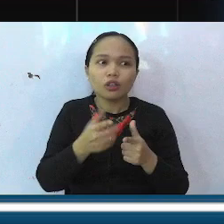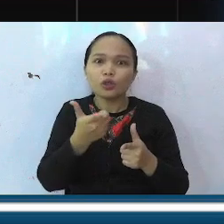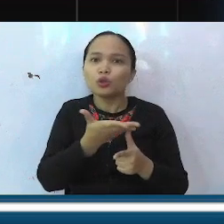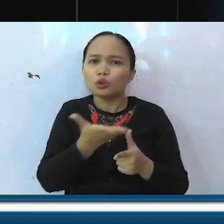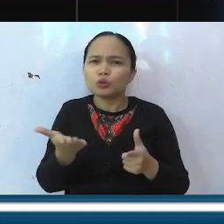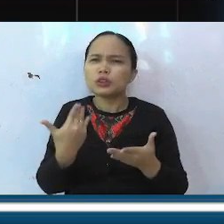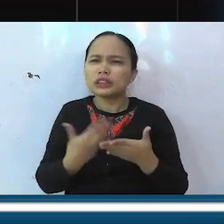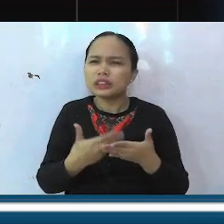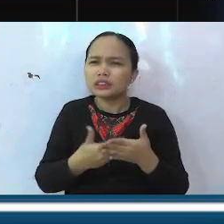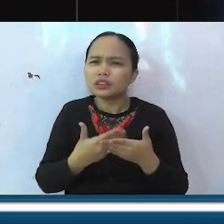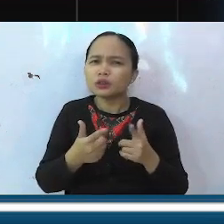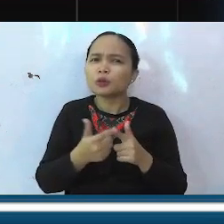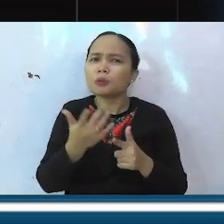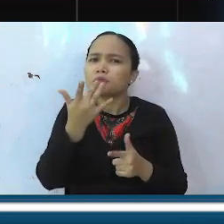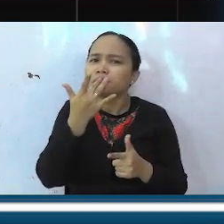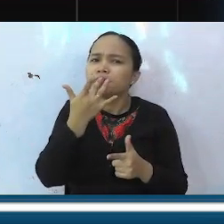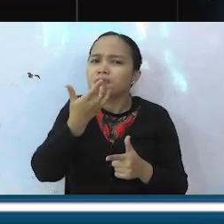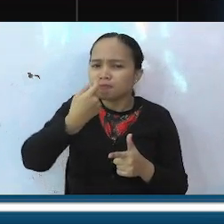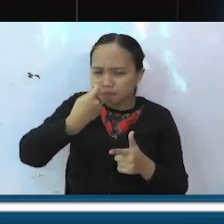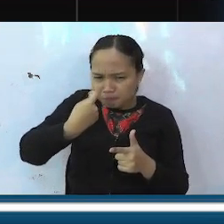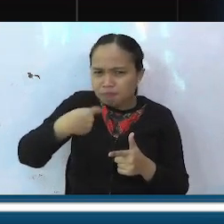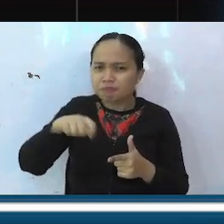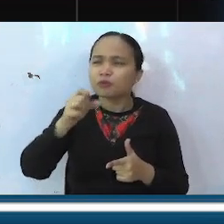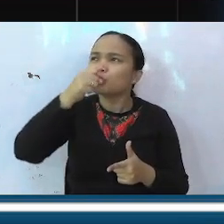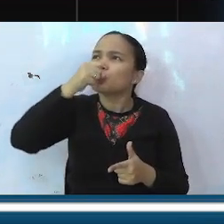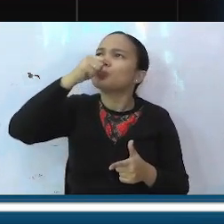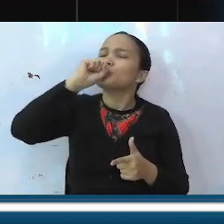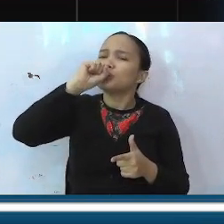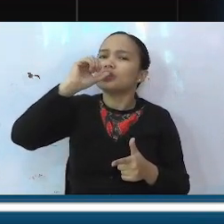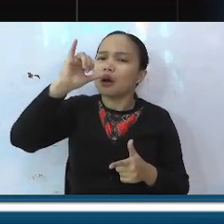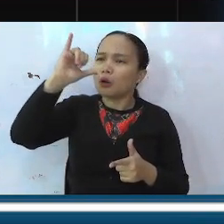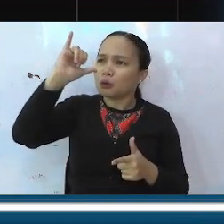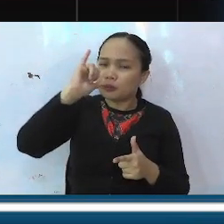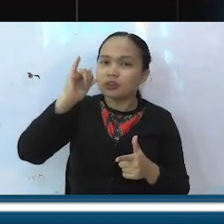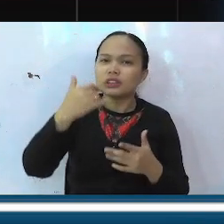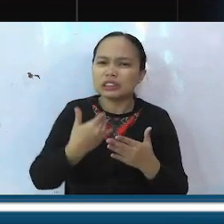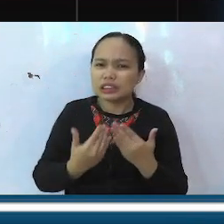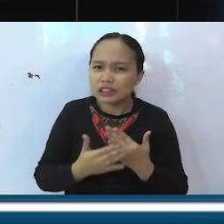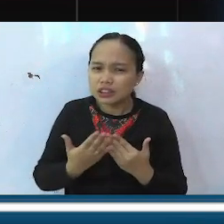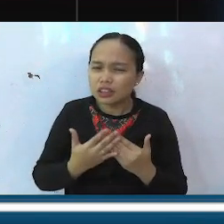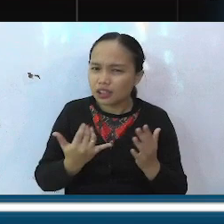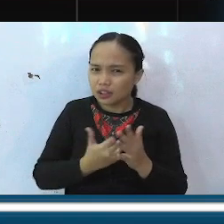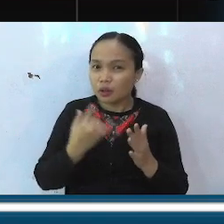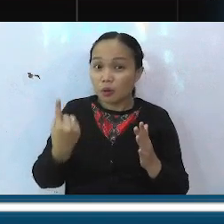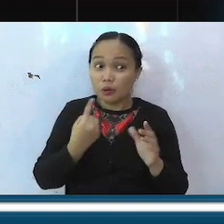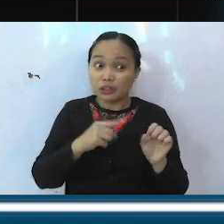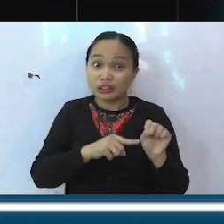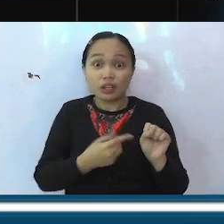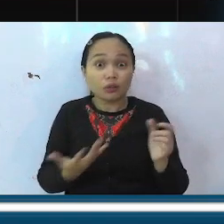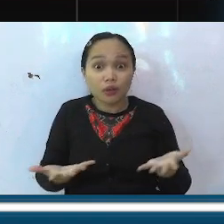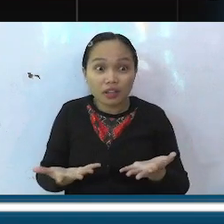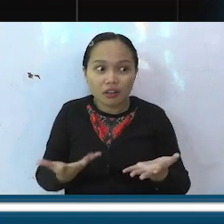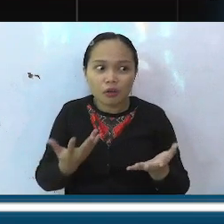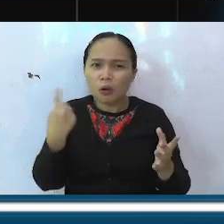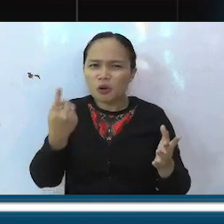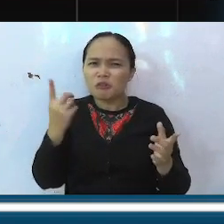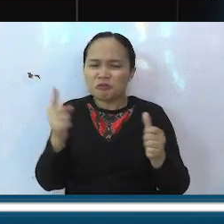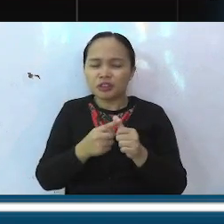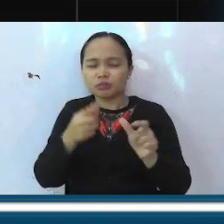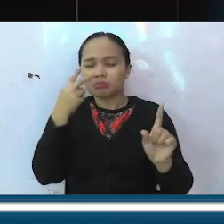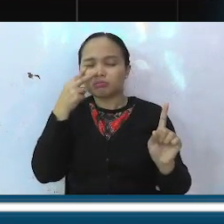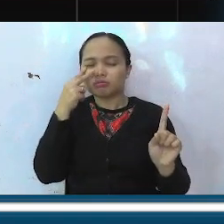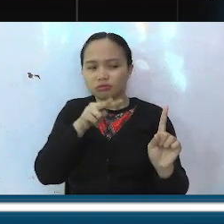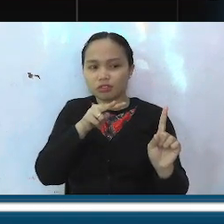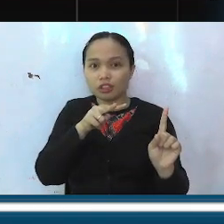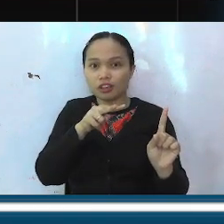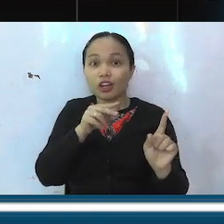Yeah, yeah. Tasting it. Tasting it, yeah. being drunk. Yeah. You know, and it all started with just a look. Yeah. You got to be careful where because,